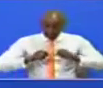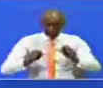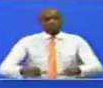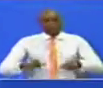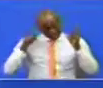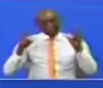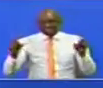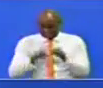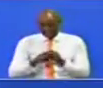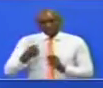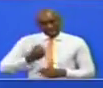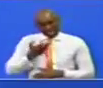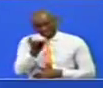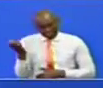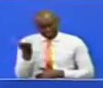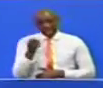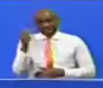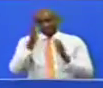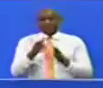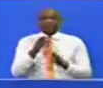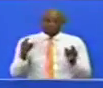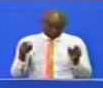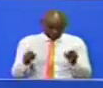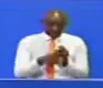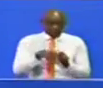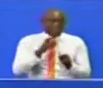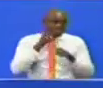through life just like someone once did for him years back.